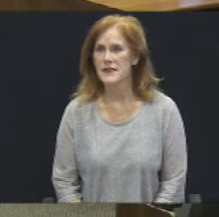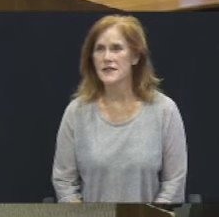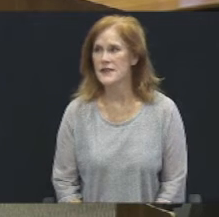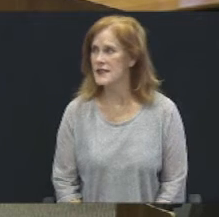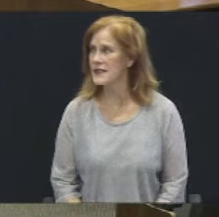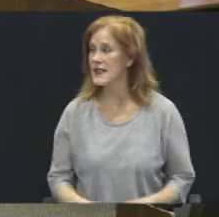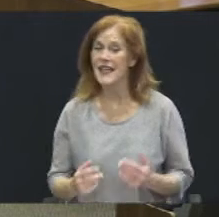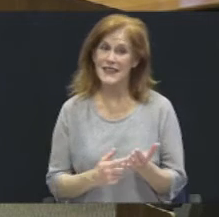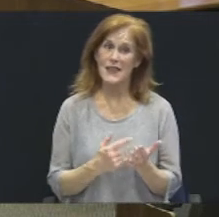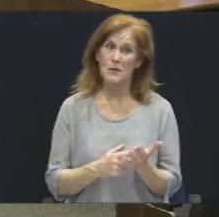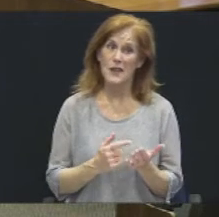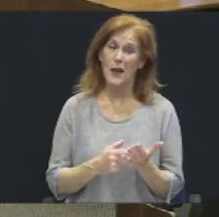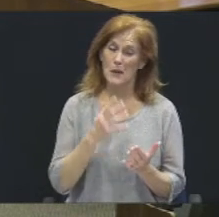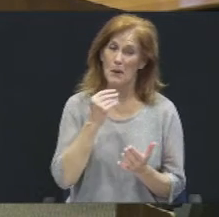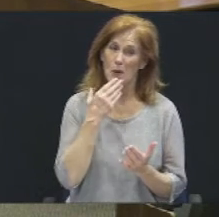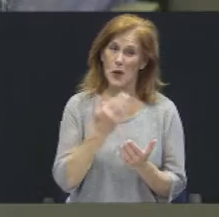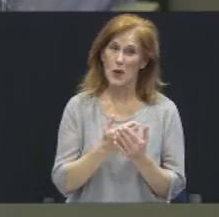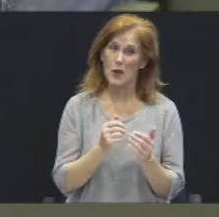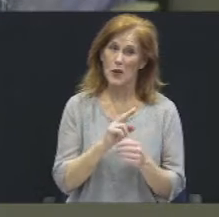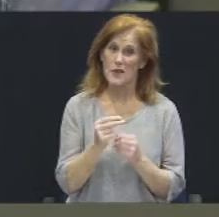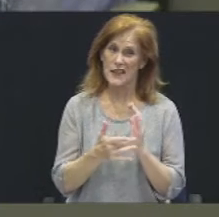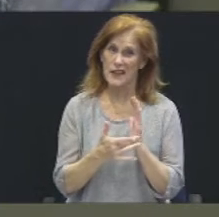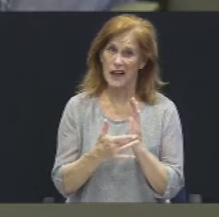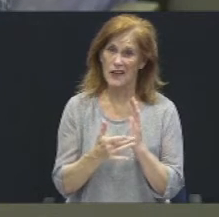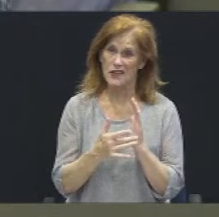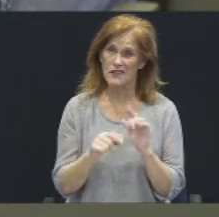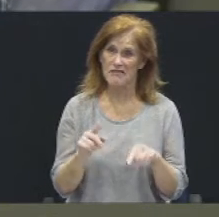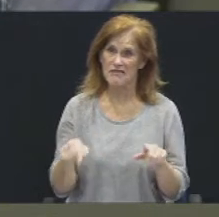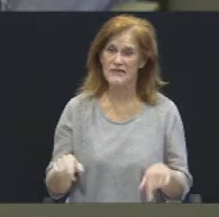Sometimes I'm good with technology.